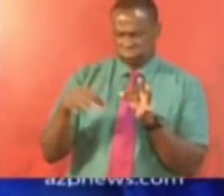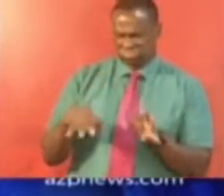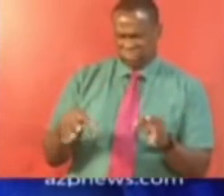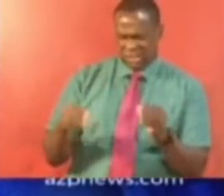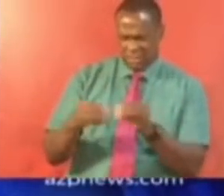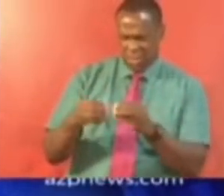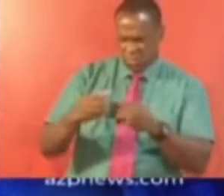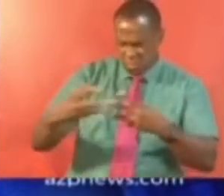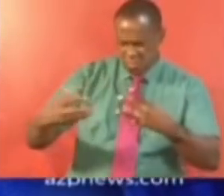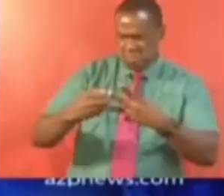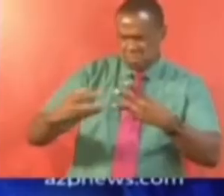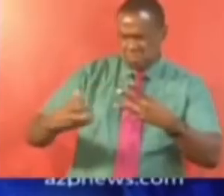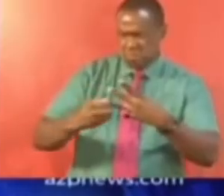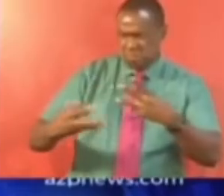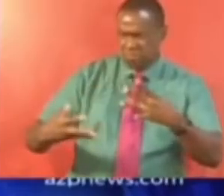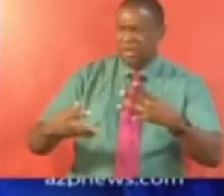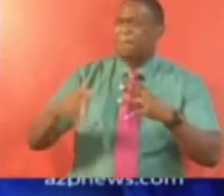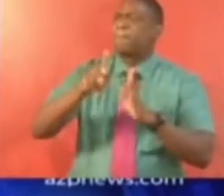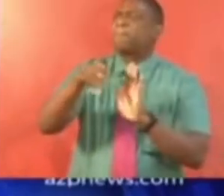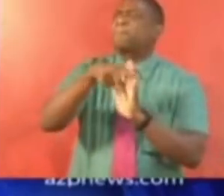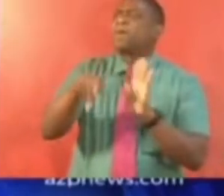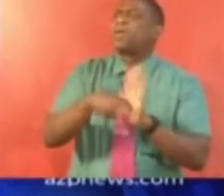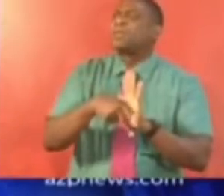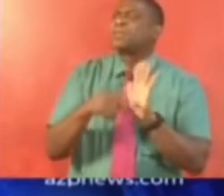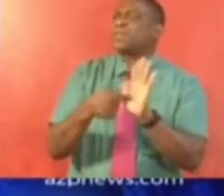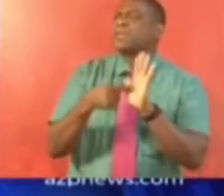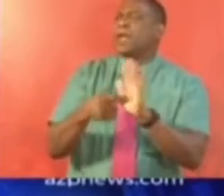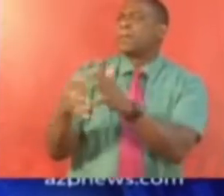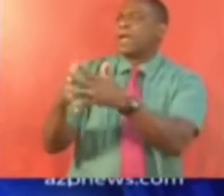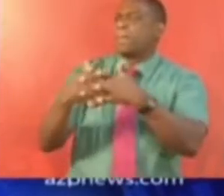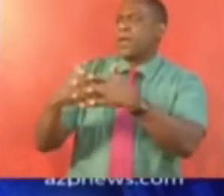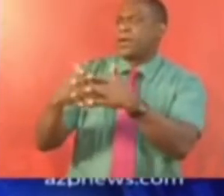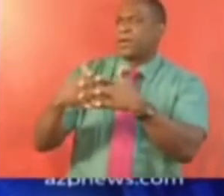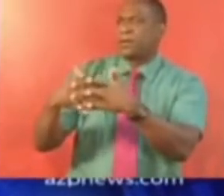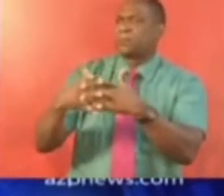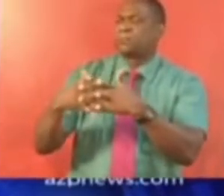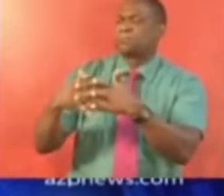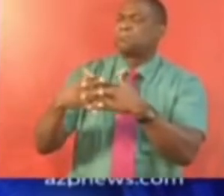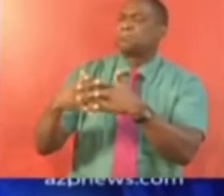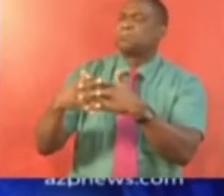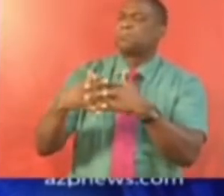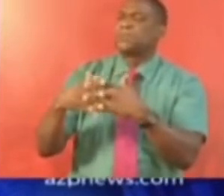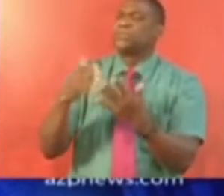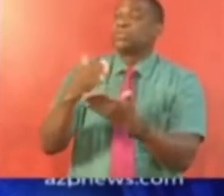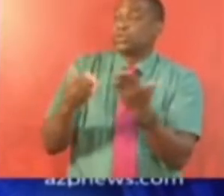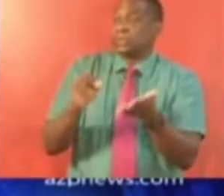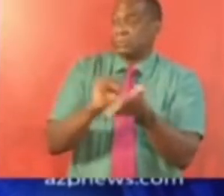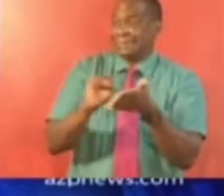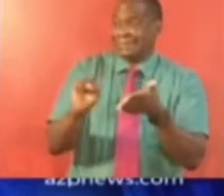For example, if you look at America, there are certain states that, would be